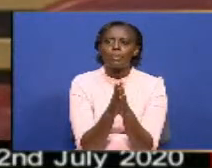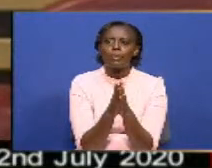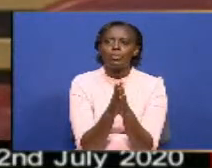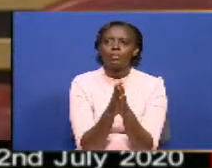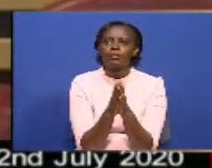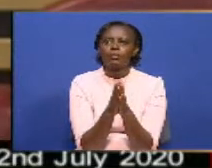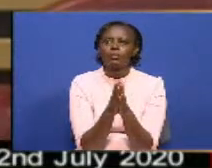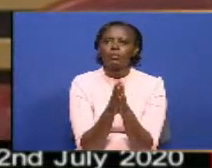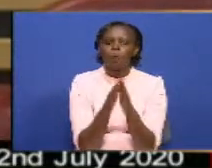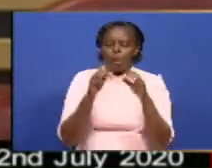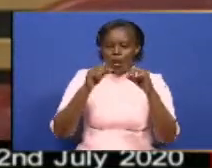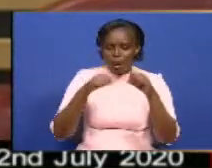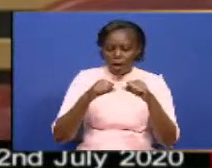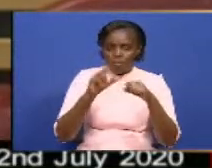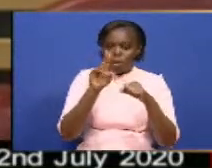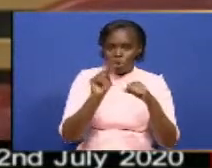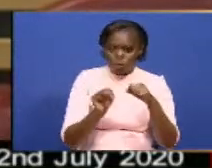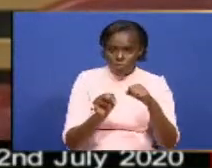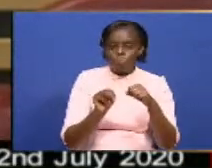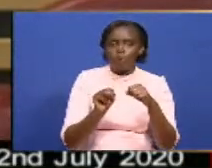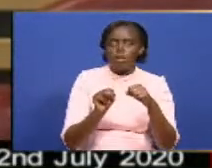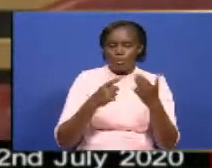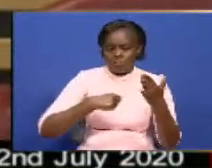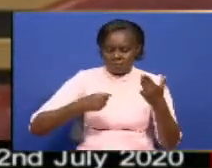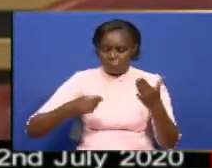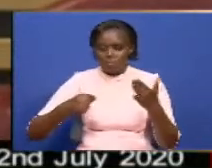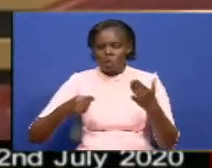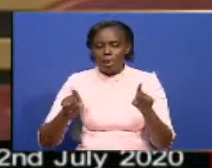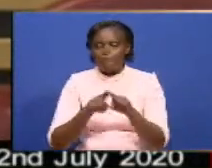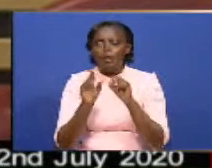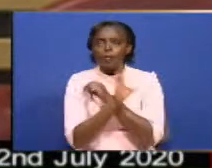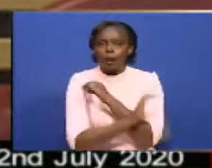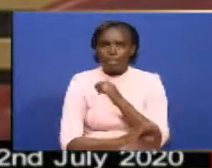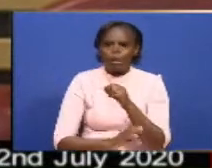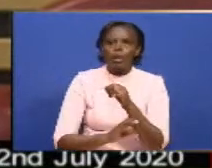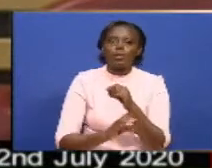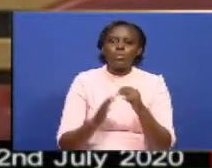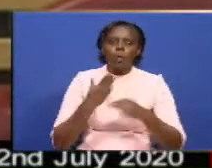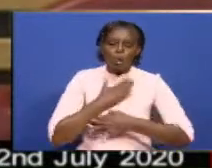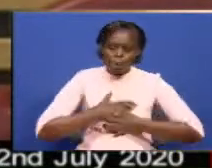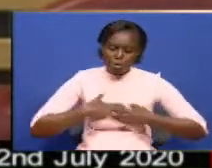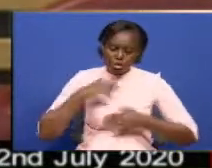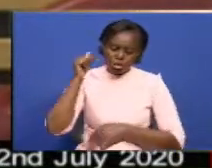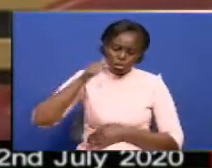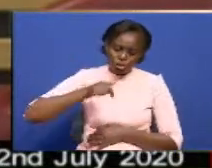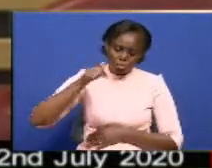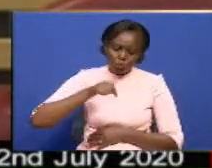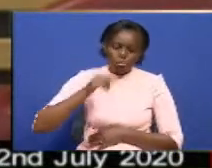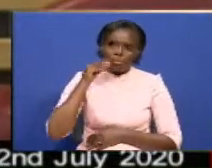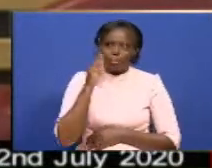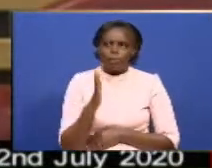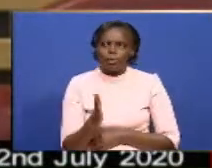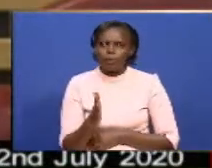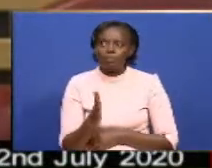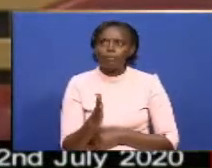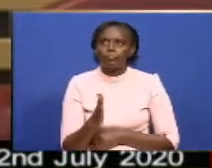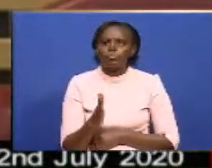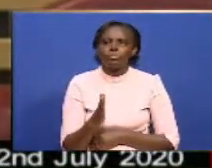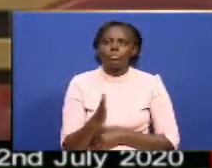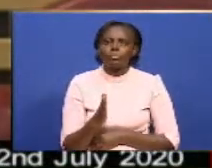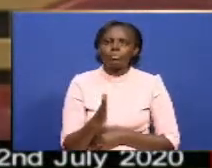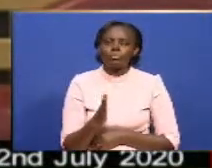the conventions that we have ratified as a country, is what we are appreciating today. And Madam Speaker,